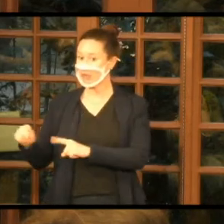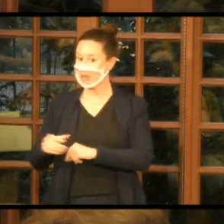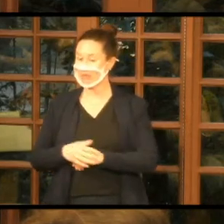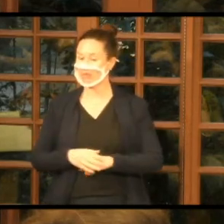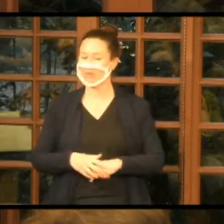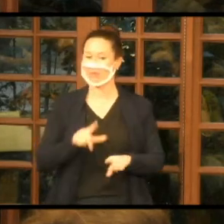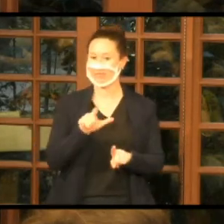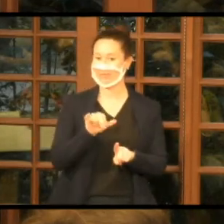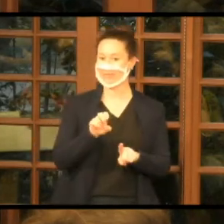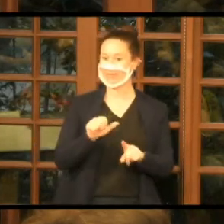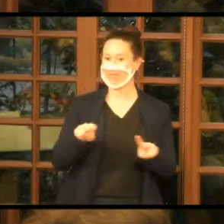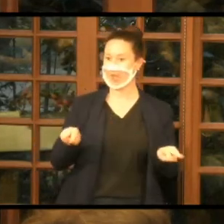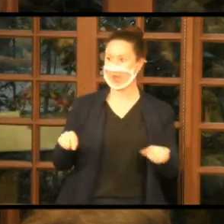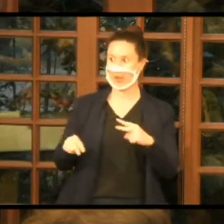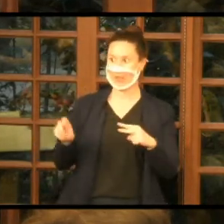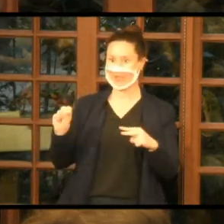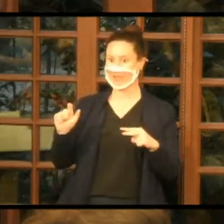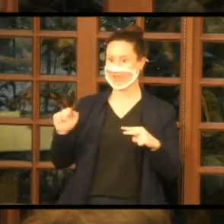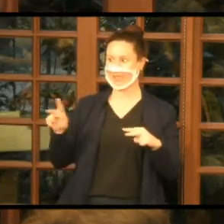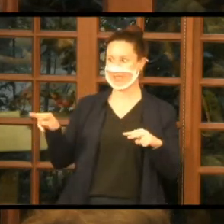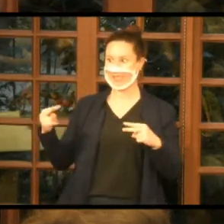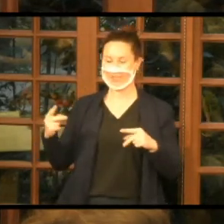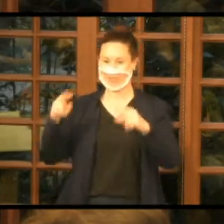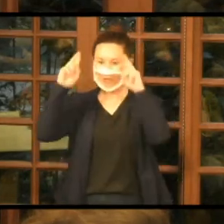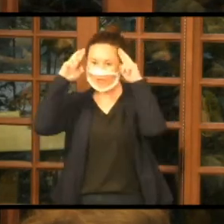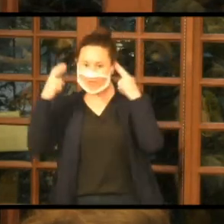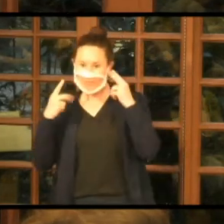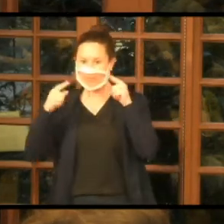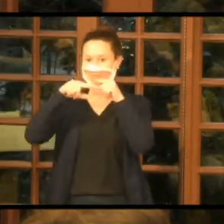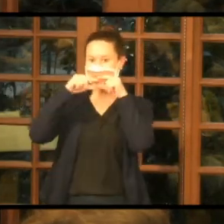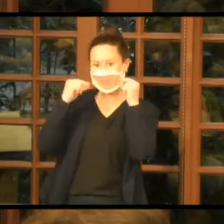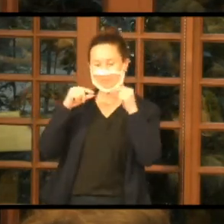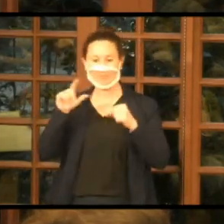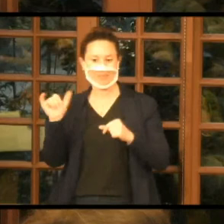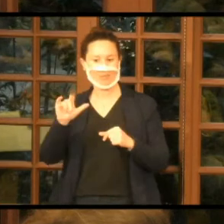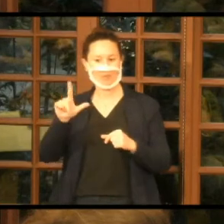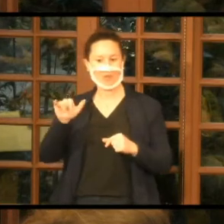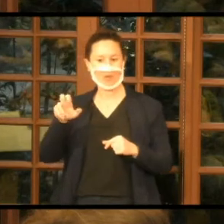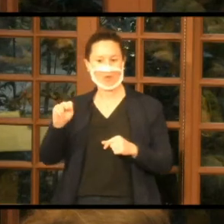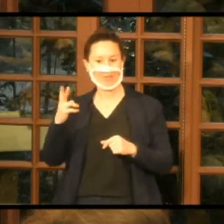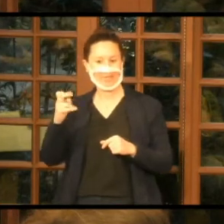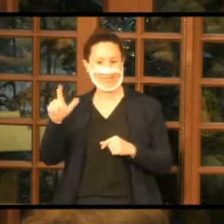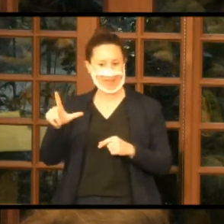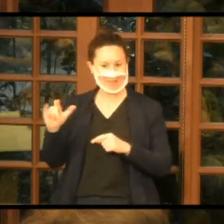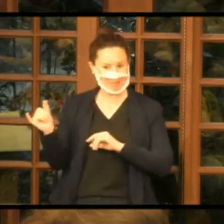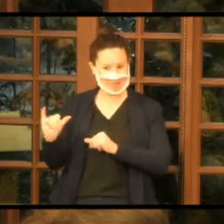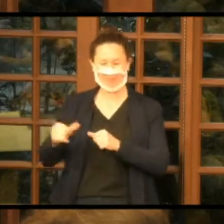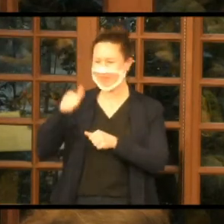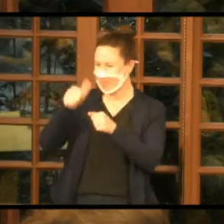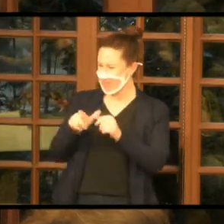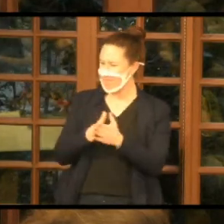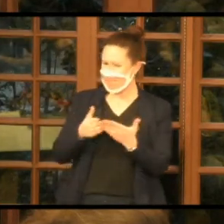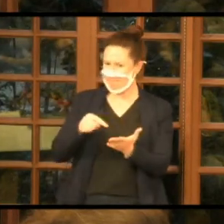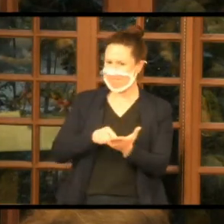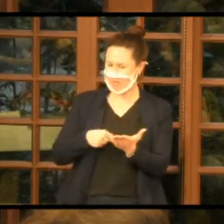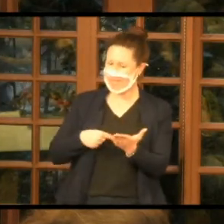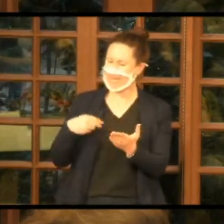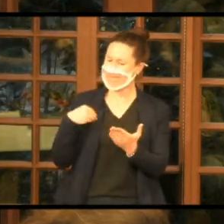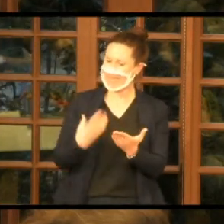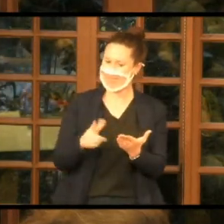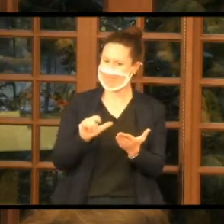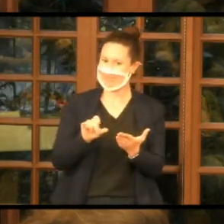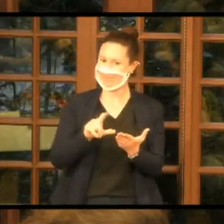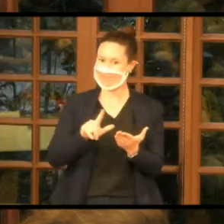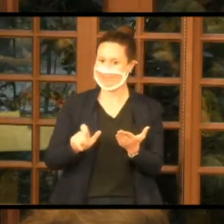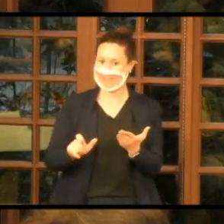at Selena, her short, ropey dreadlocks, lips like Lauryn Hill's, remembering that The Coldest Winter Ever had given Lizelle what Kit called